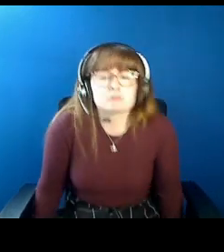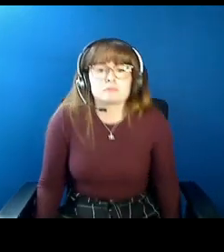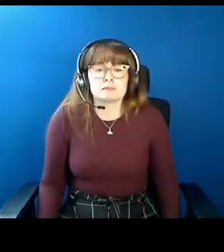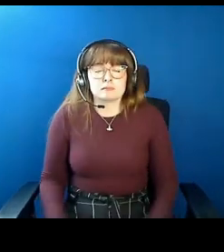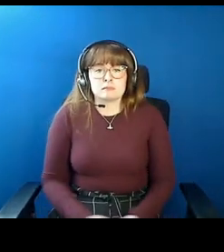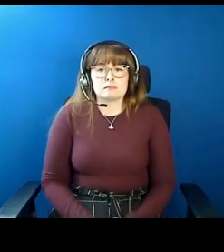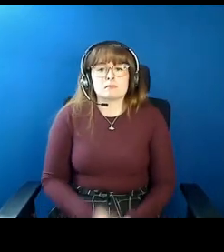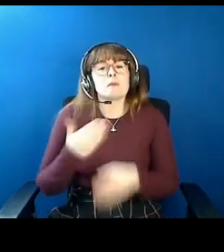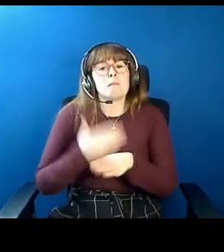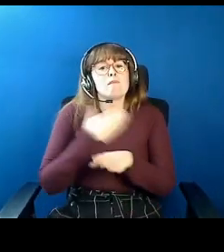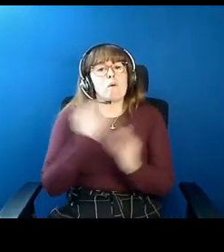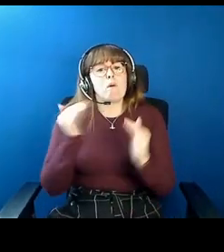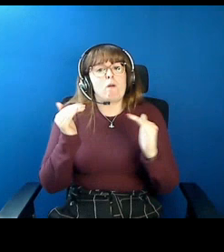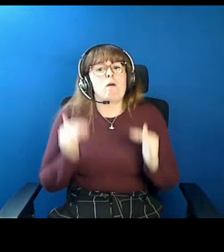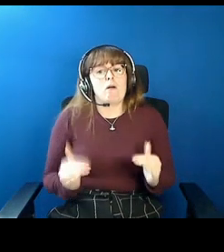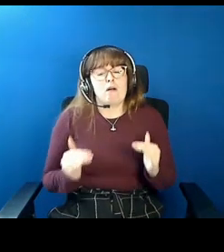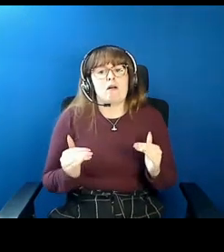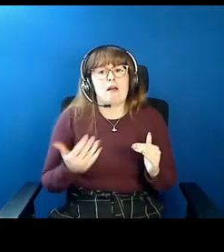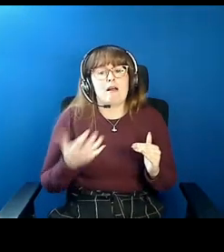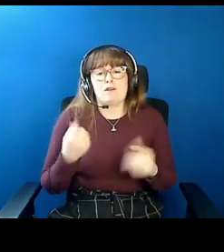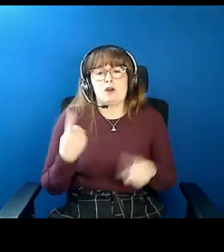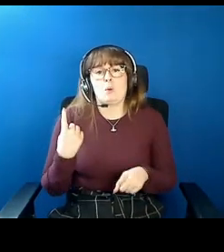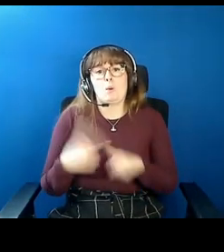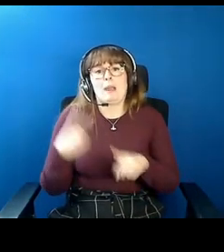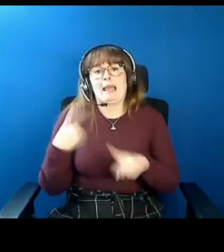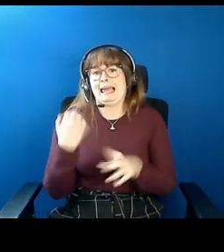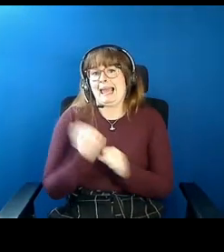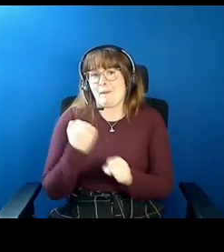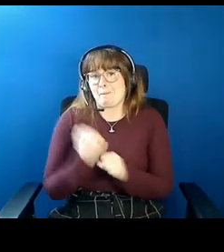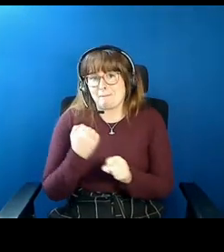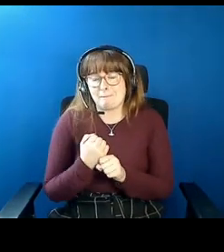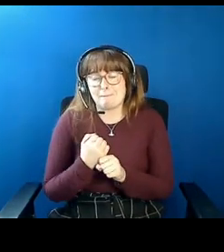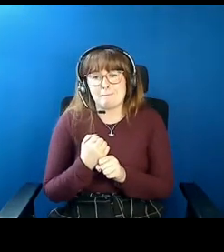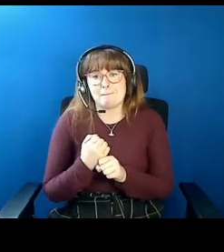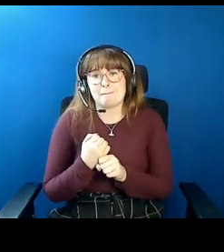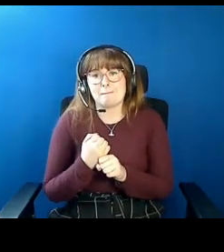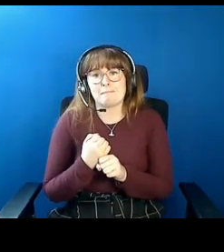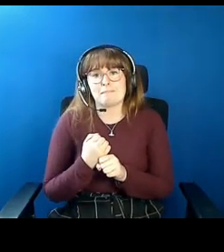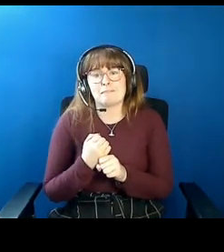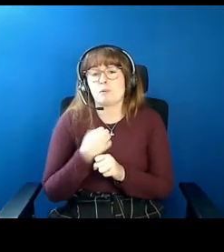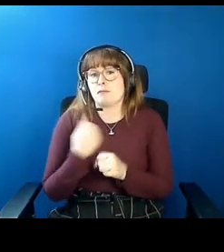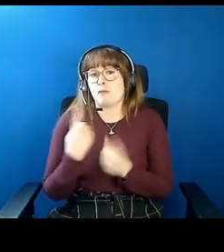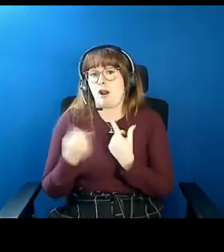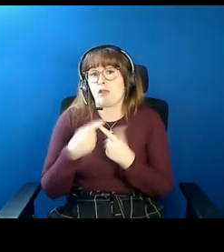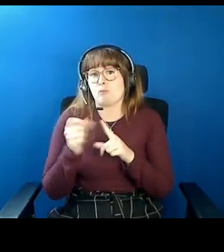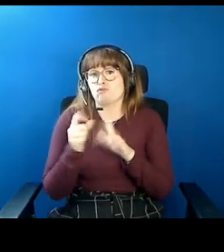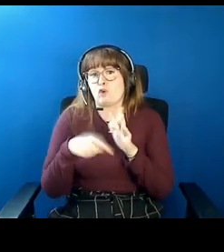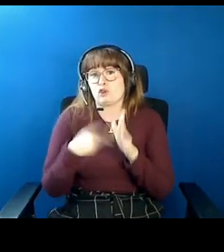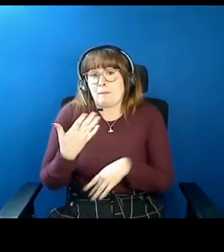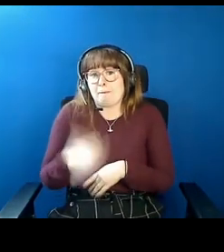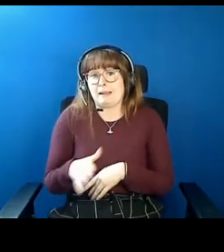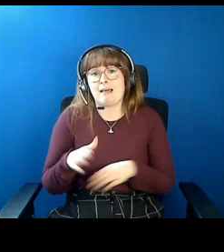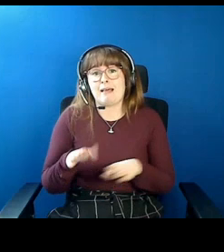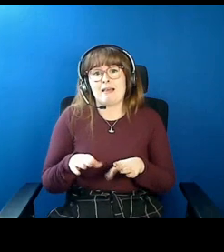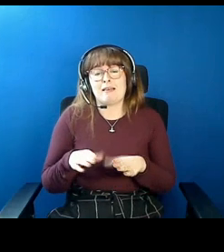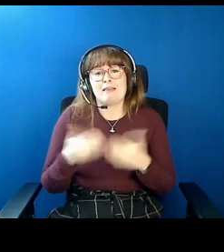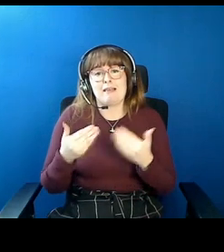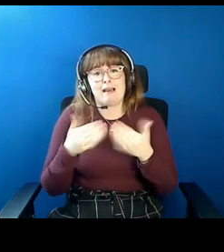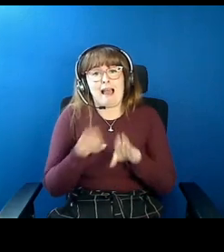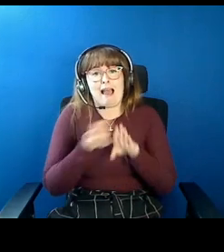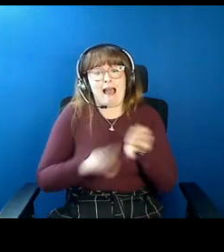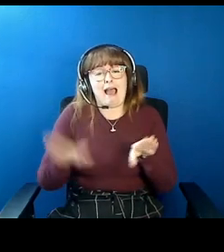Before I do that, there's just a quick mental game to play here. We did another project recently where the average cost of upgrades of homes